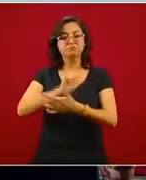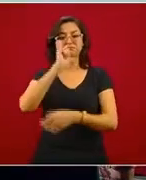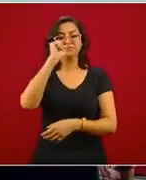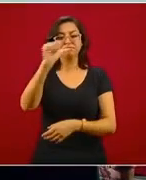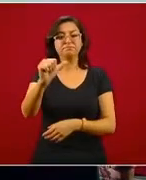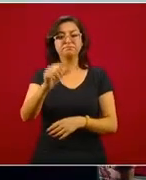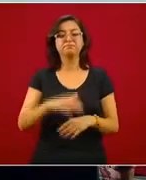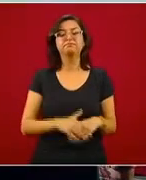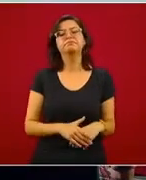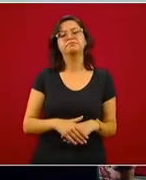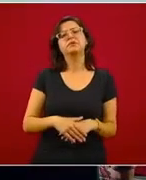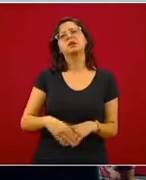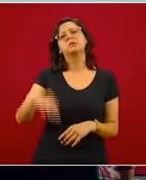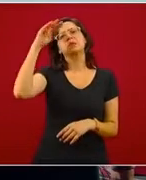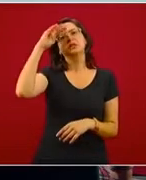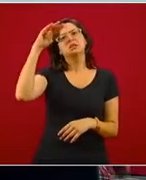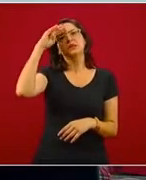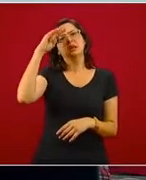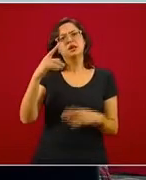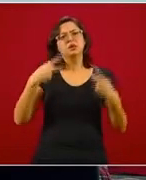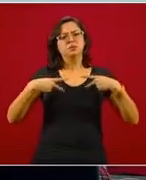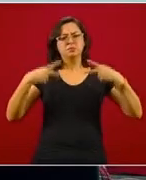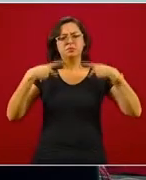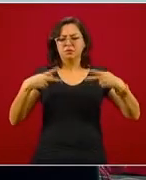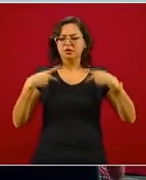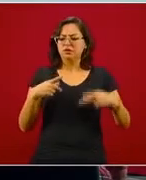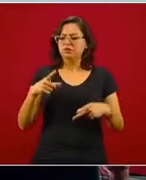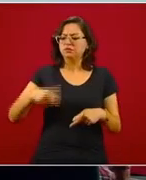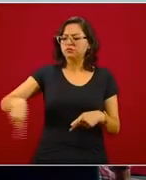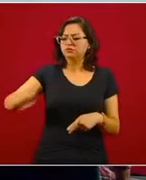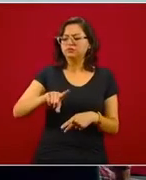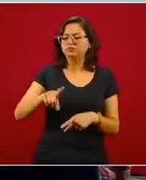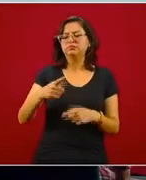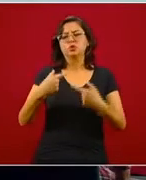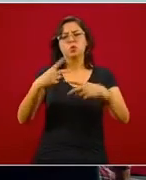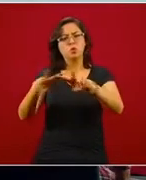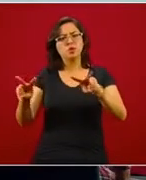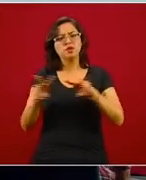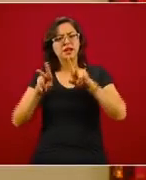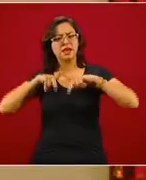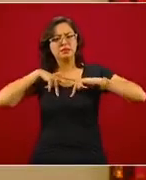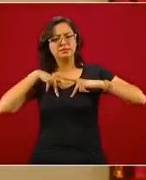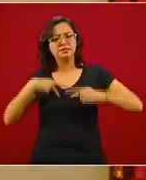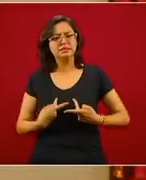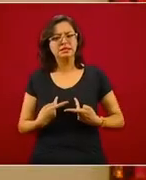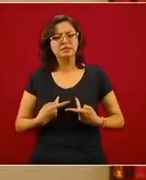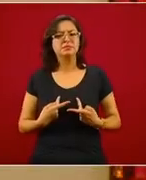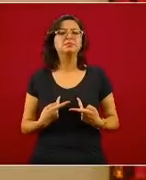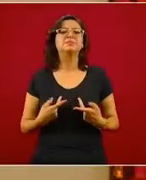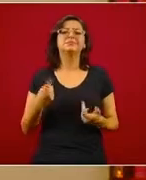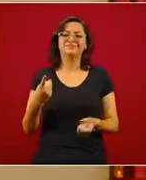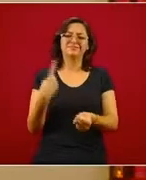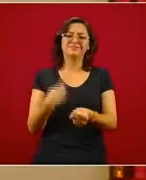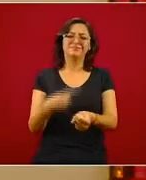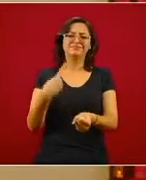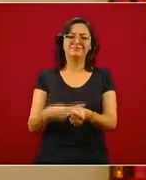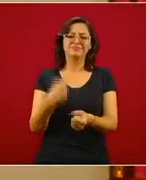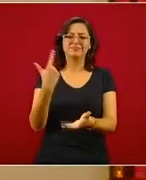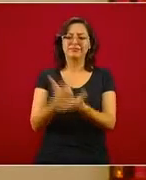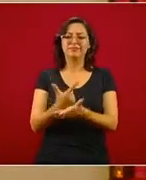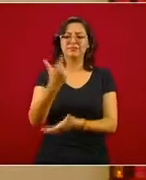Here we considered that, for example, vulnerable groups of people, or people who have